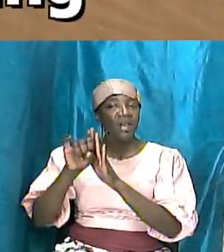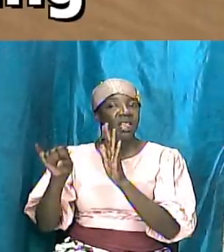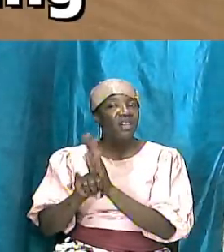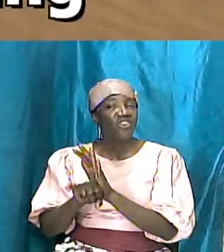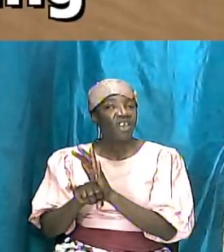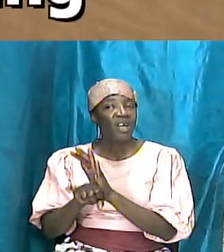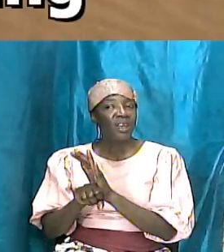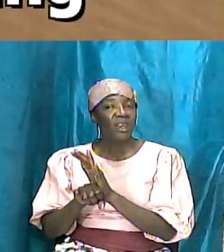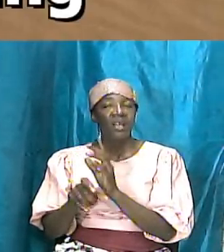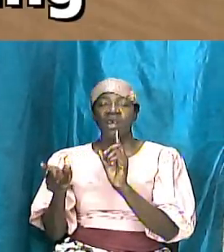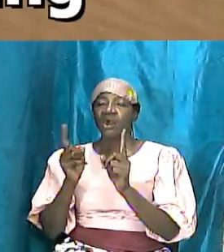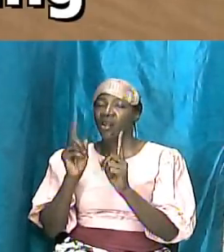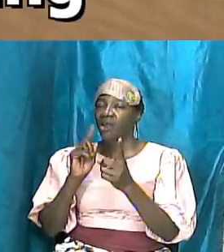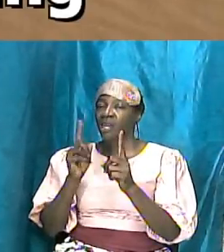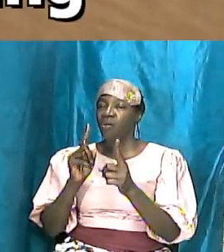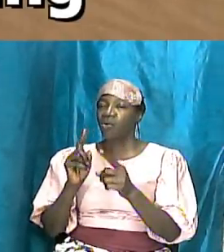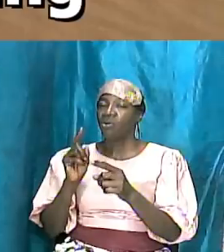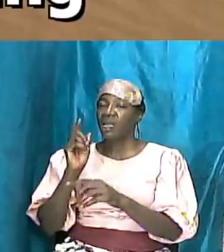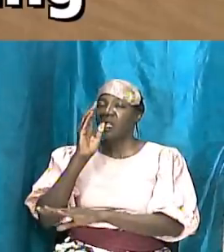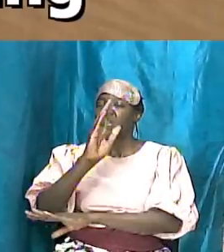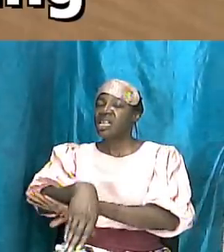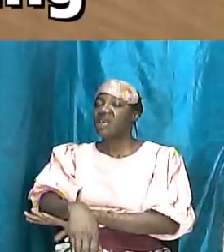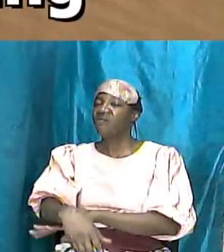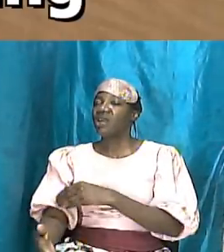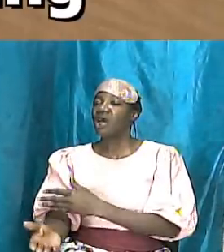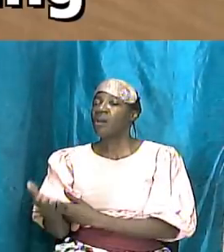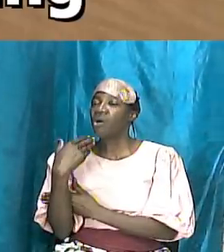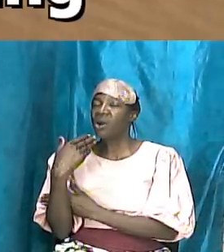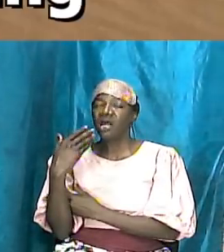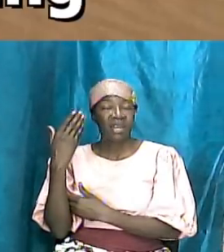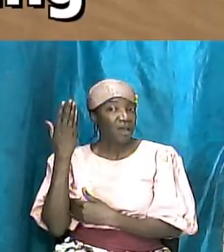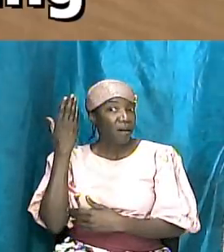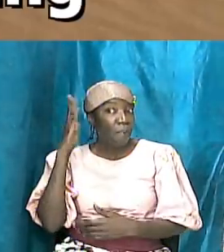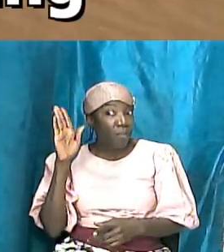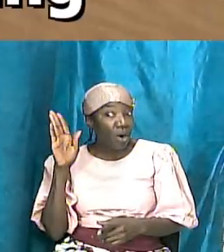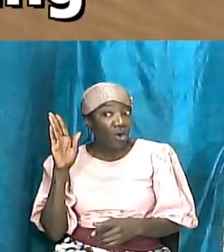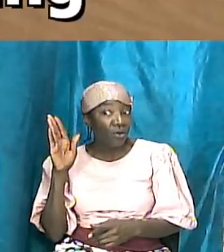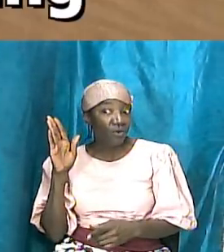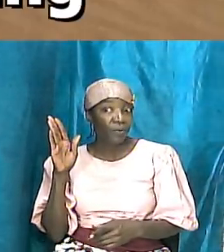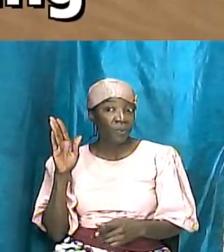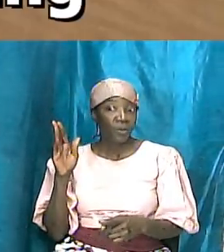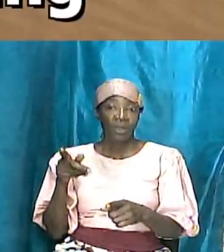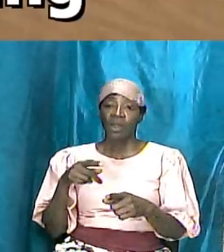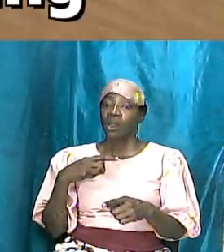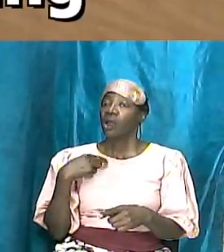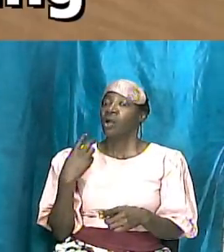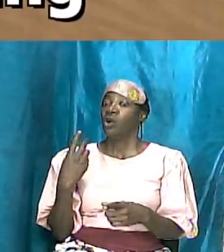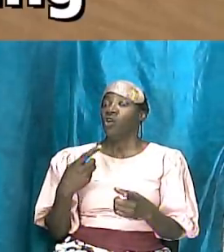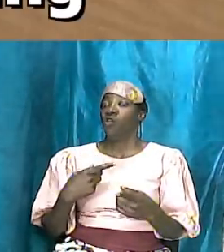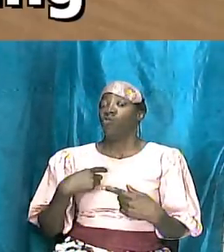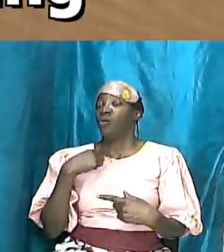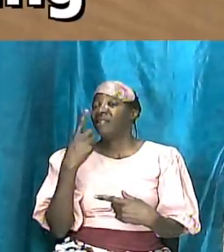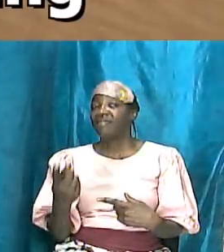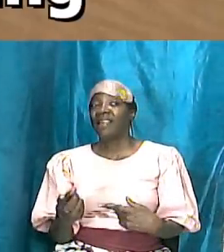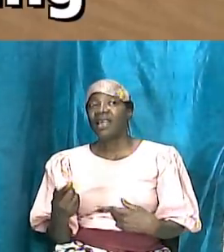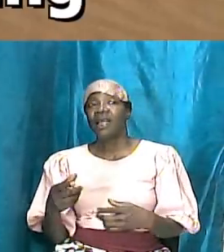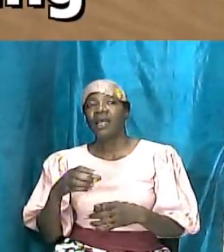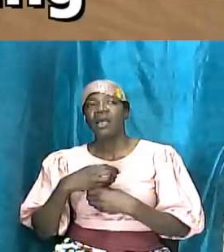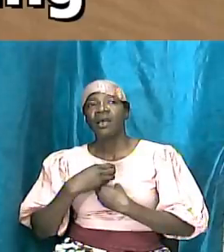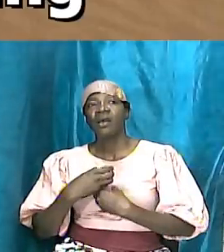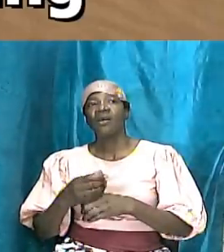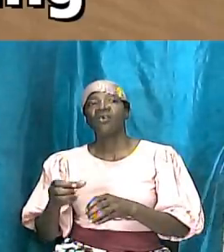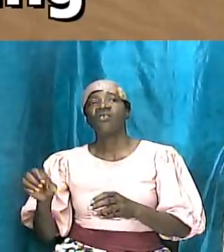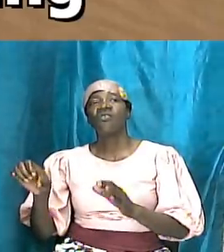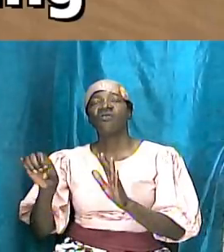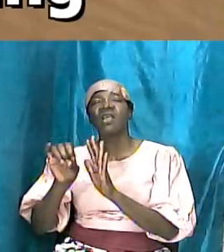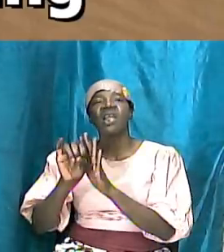about evening and morning. But didn't we say that creation